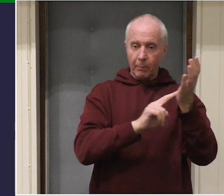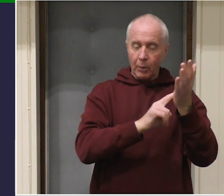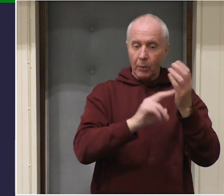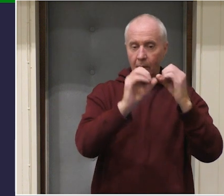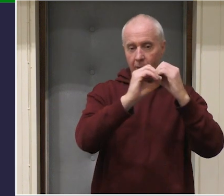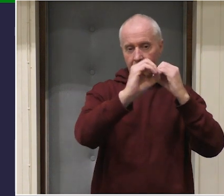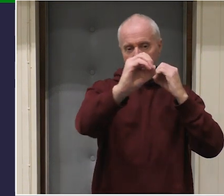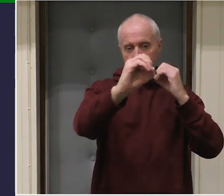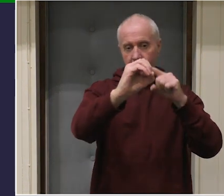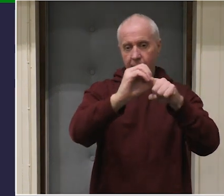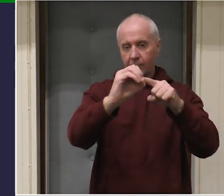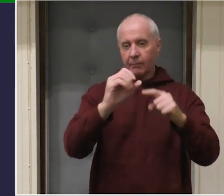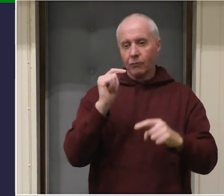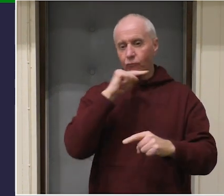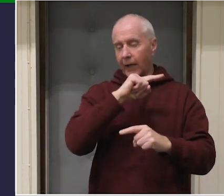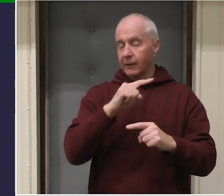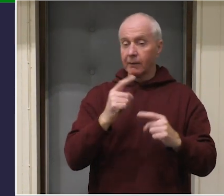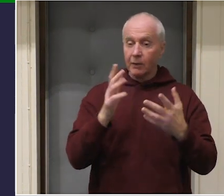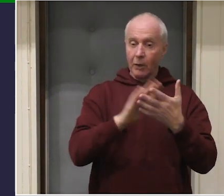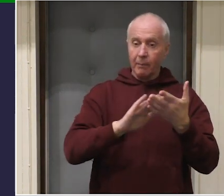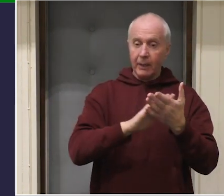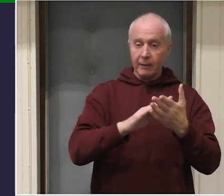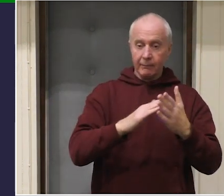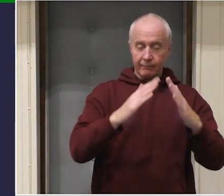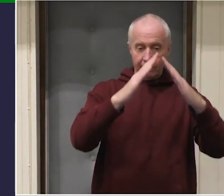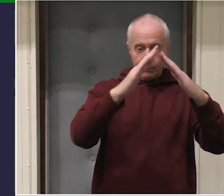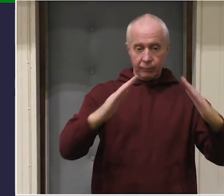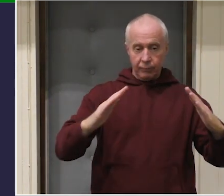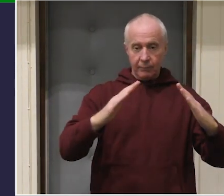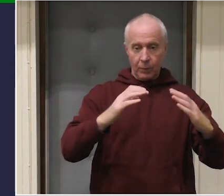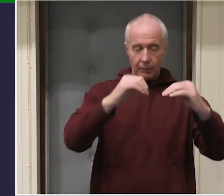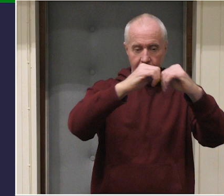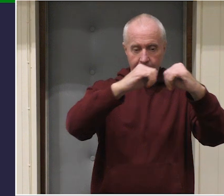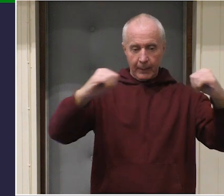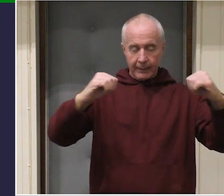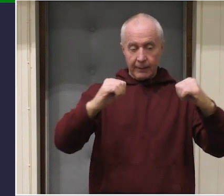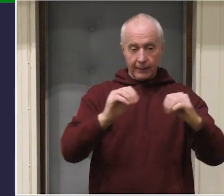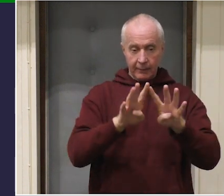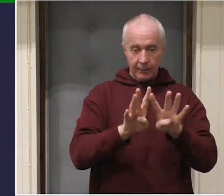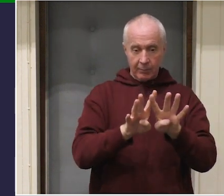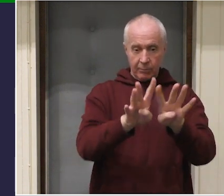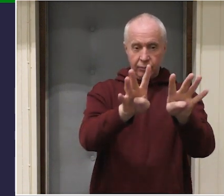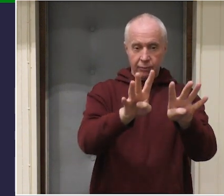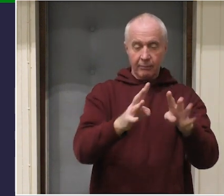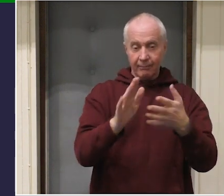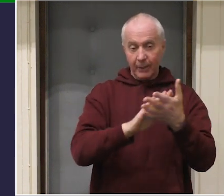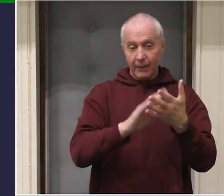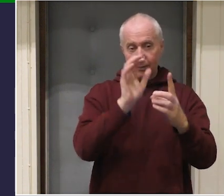from the star coming away from us goes to the red. So the spectral lines will split like that. We can see that, and we know we've got a binary